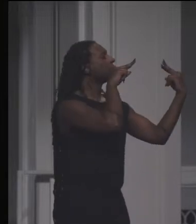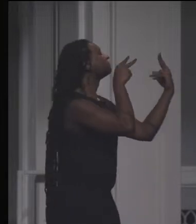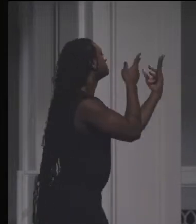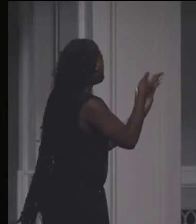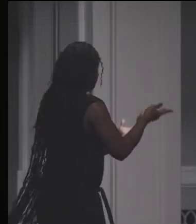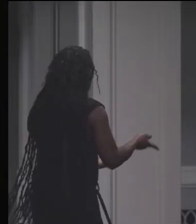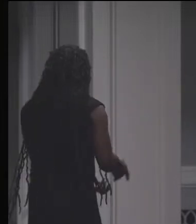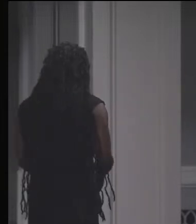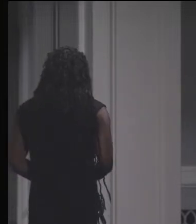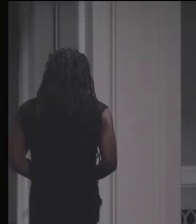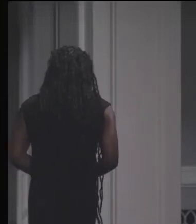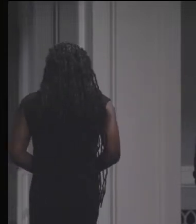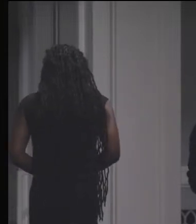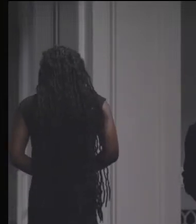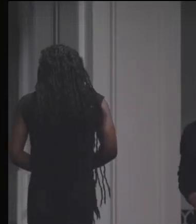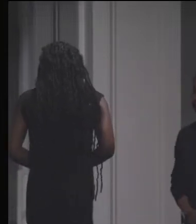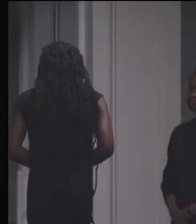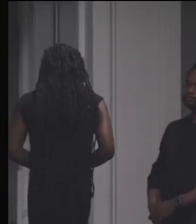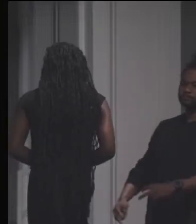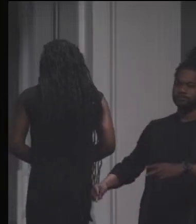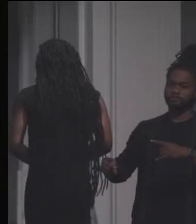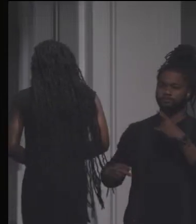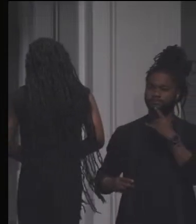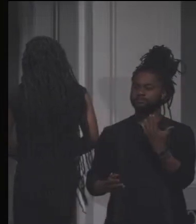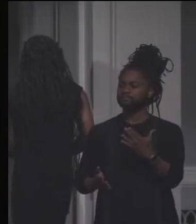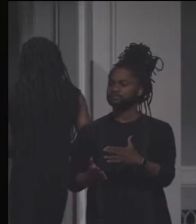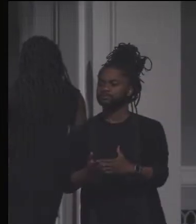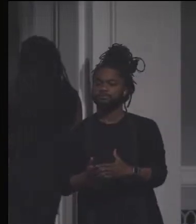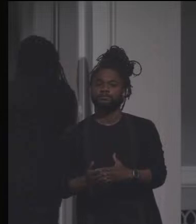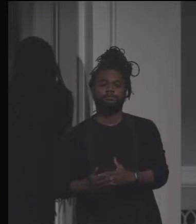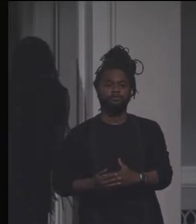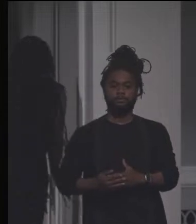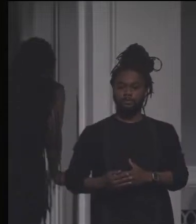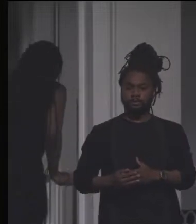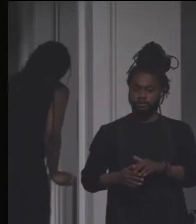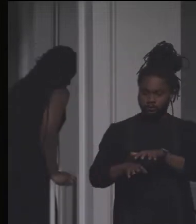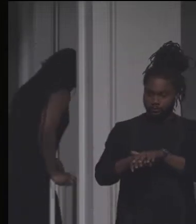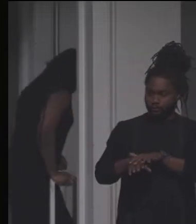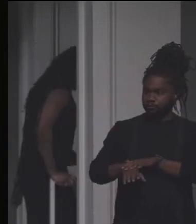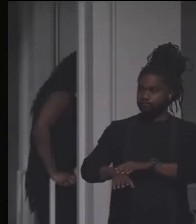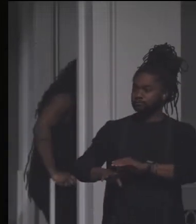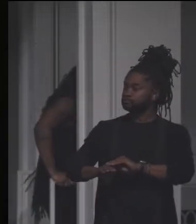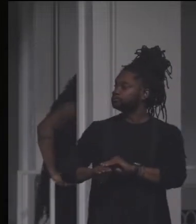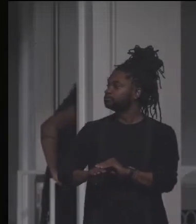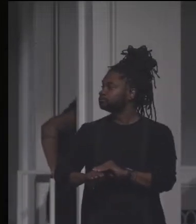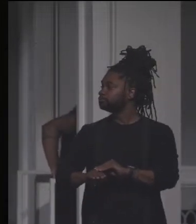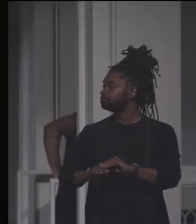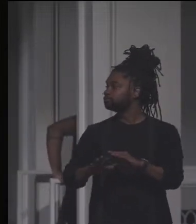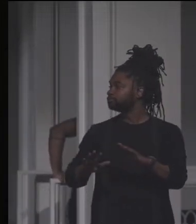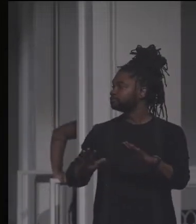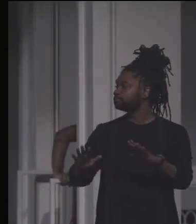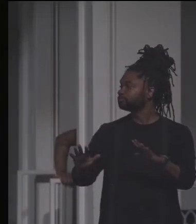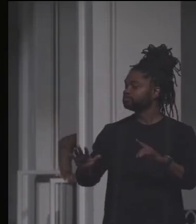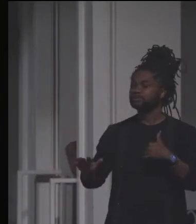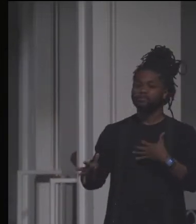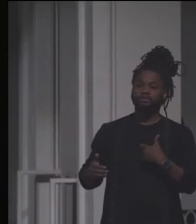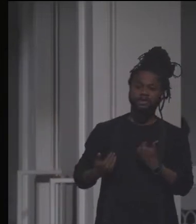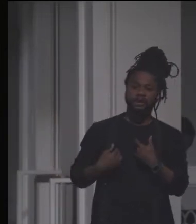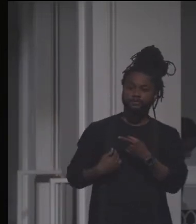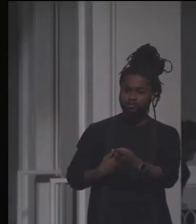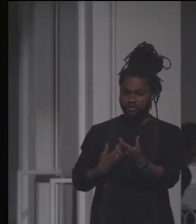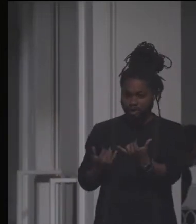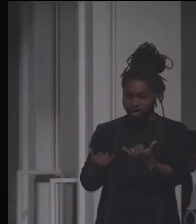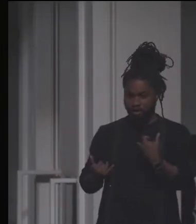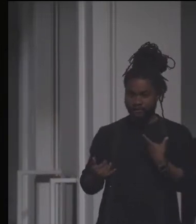her, and said again, slowly and clearly, "I would have you